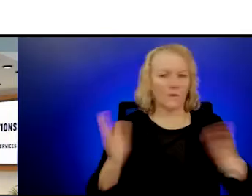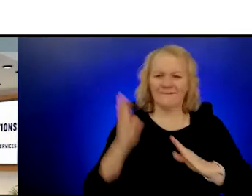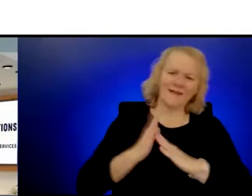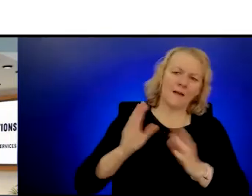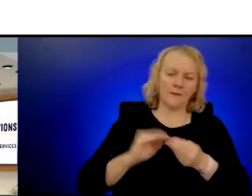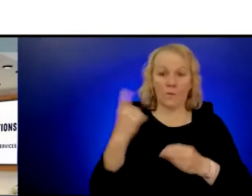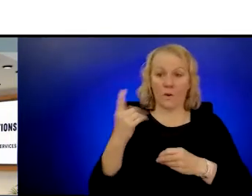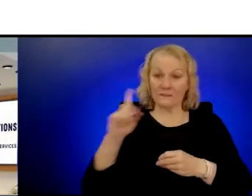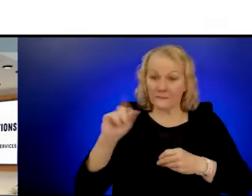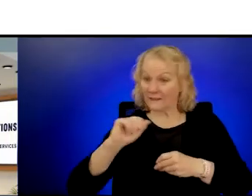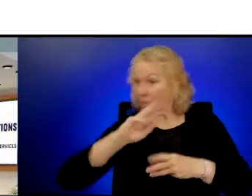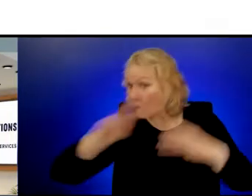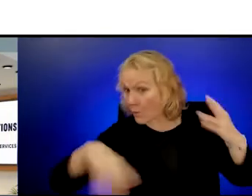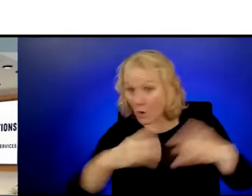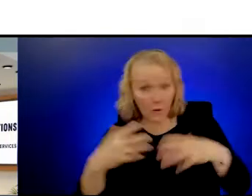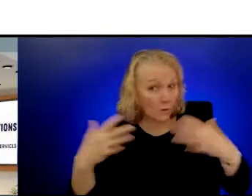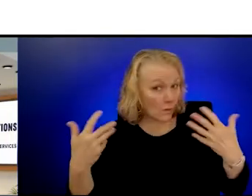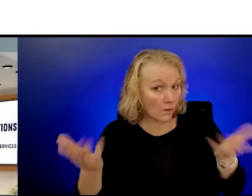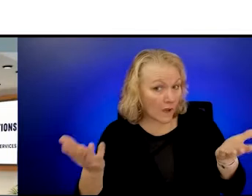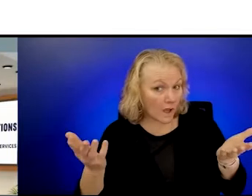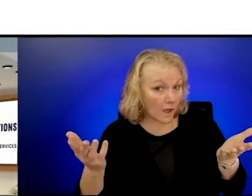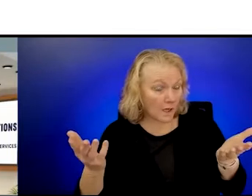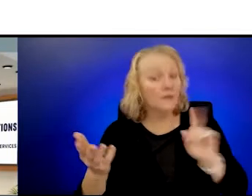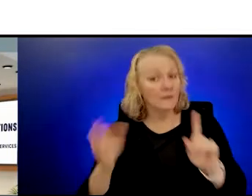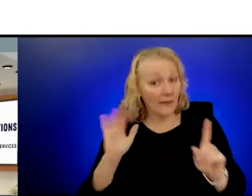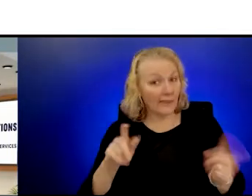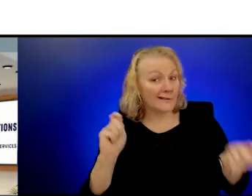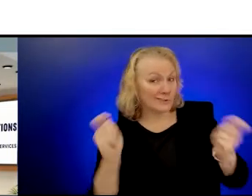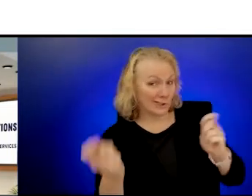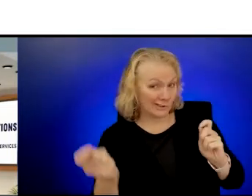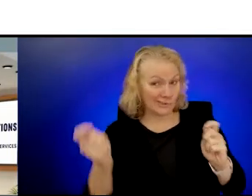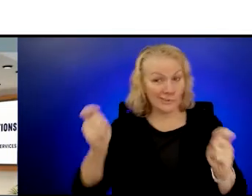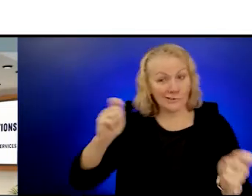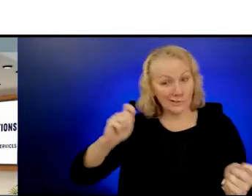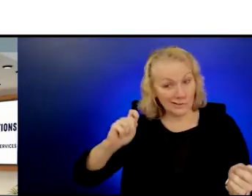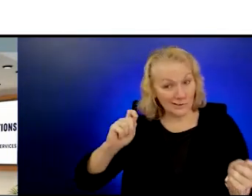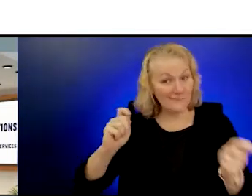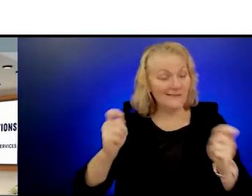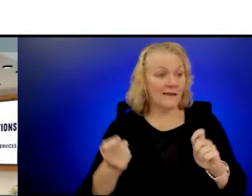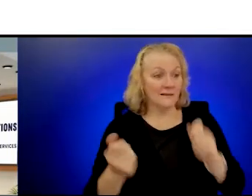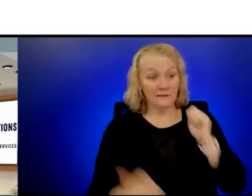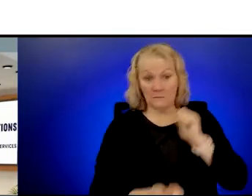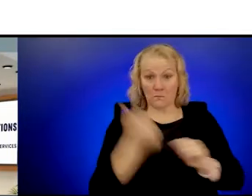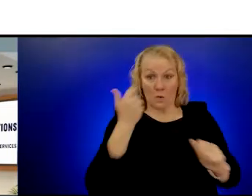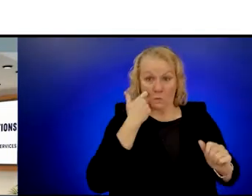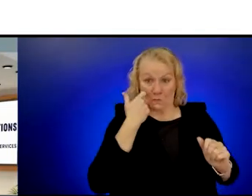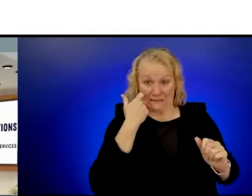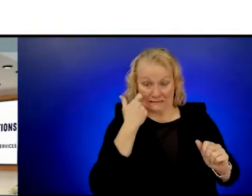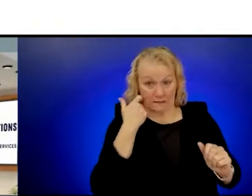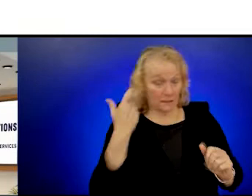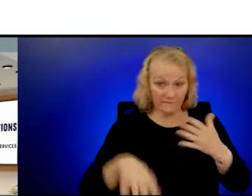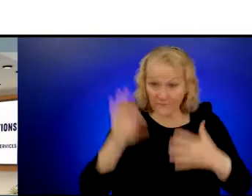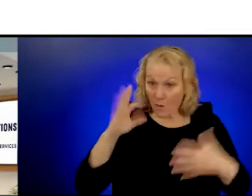in the world? Well, that's changes from time to time. And so most recently, what I found